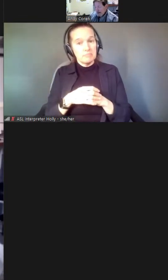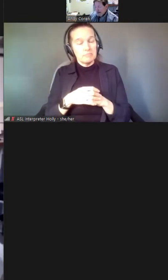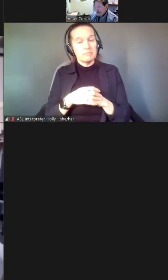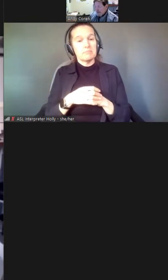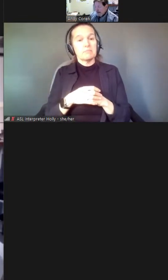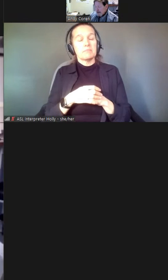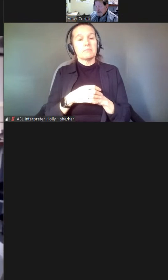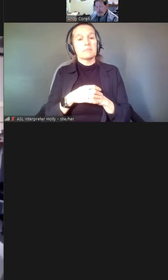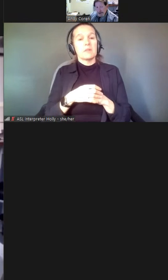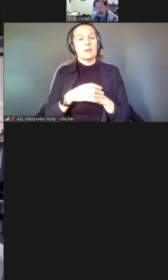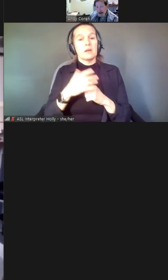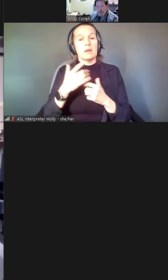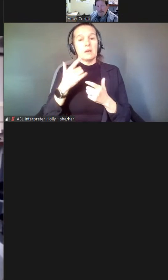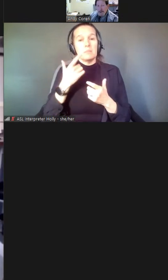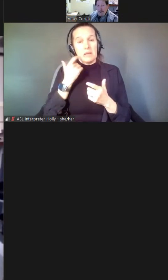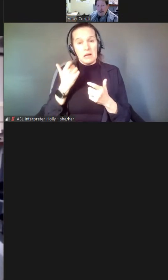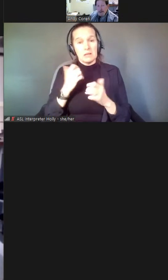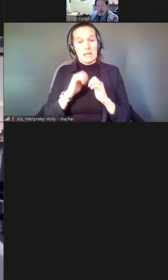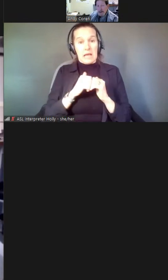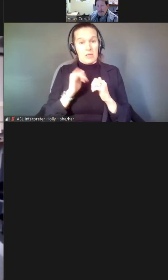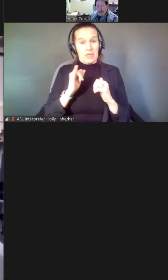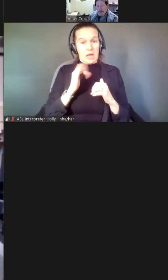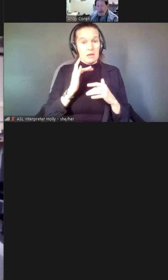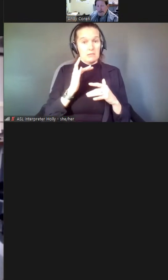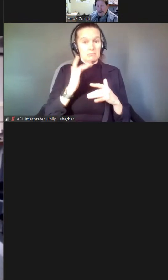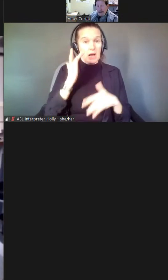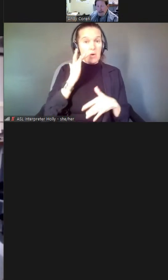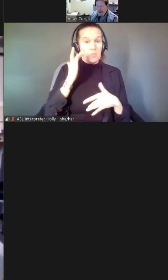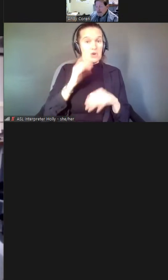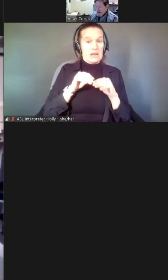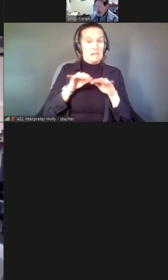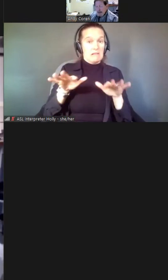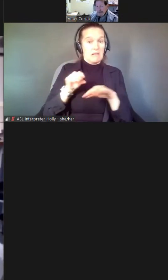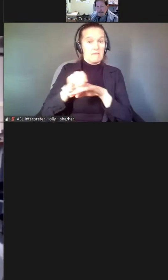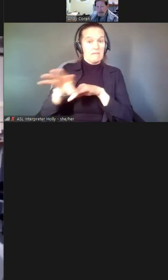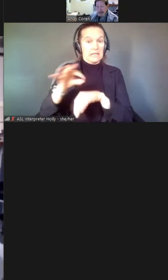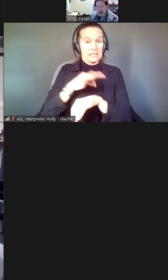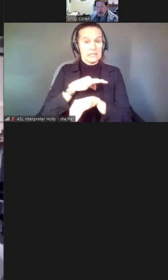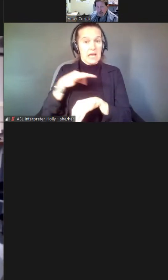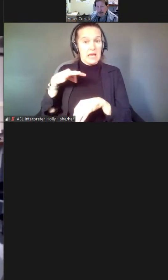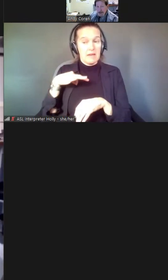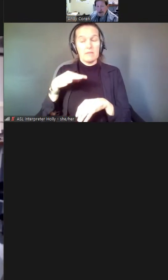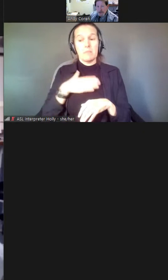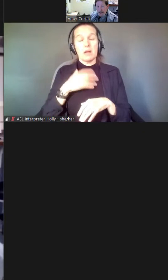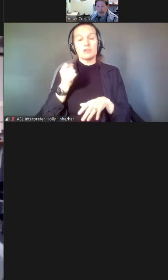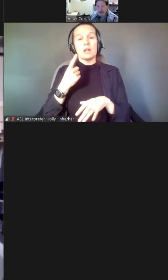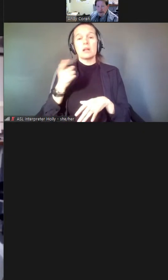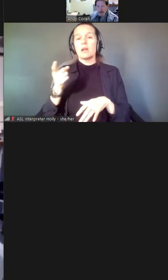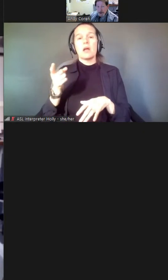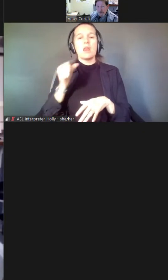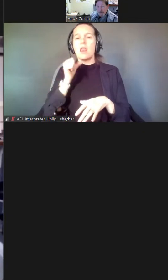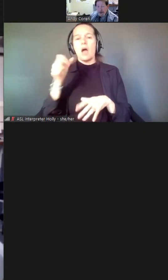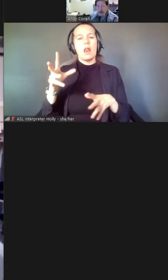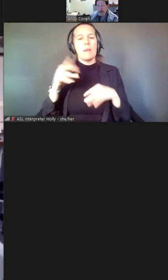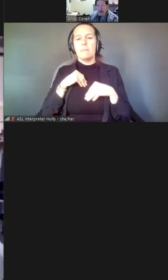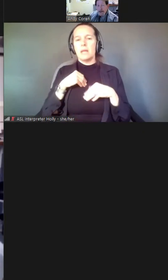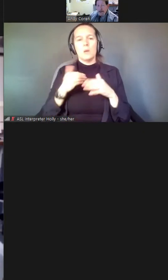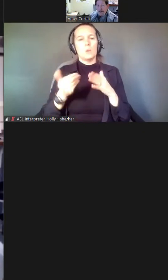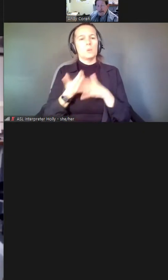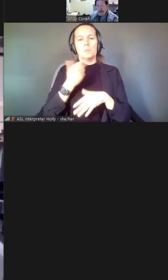outbreak and its effect on the staff, it's my understanding that they're not admitting any new patients right now until they're over